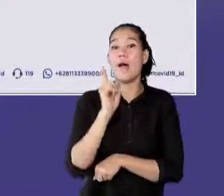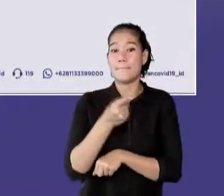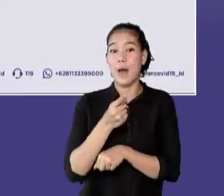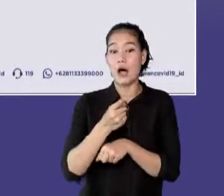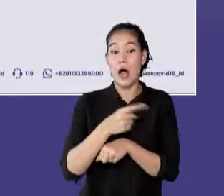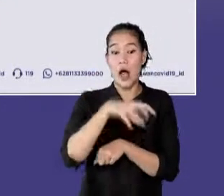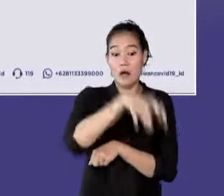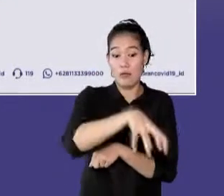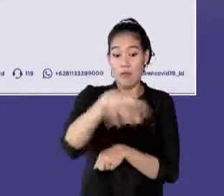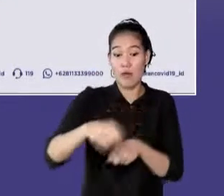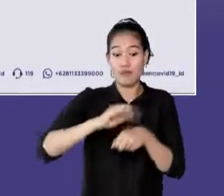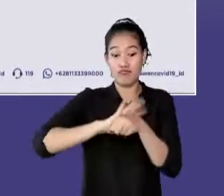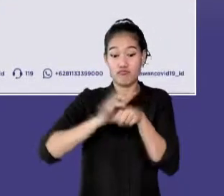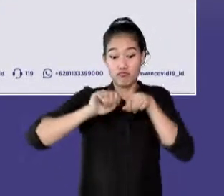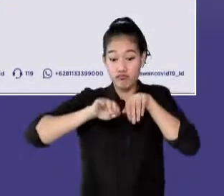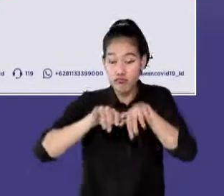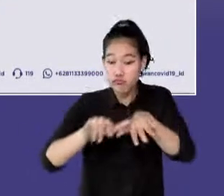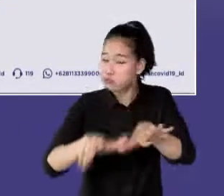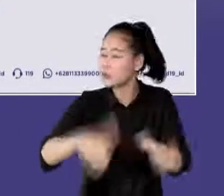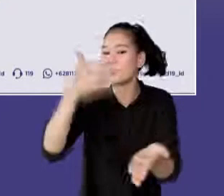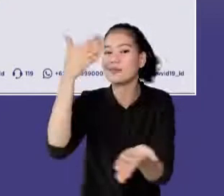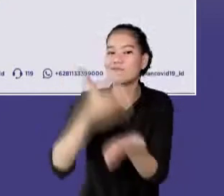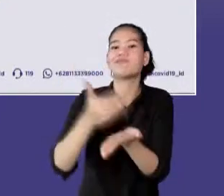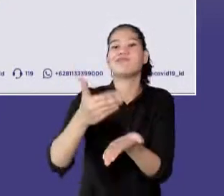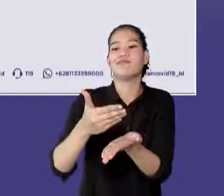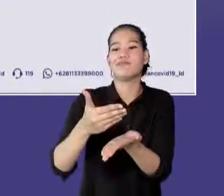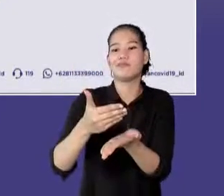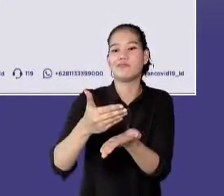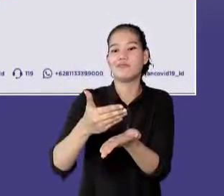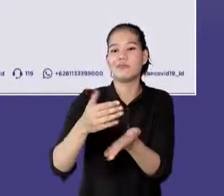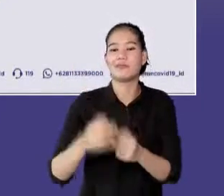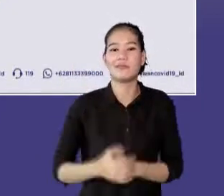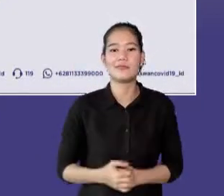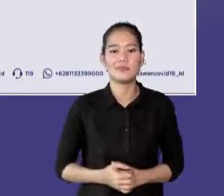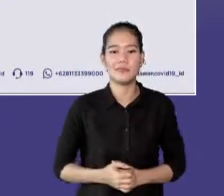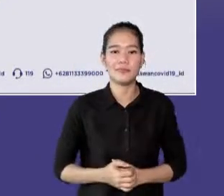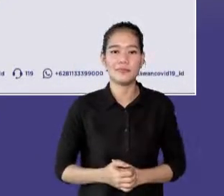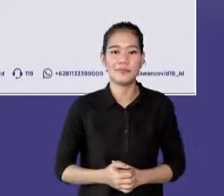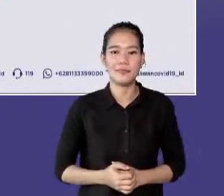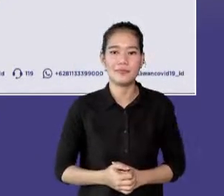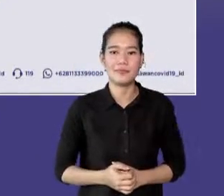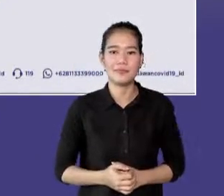of this post of COVID-19 control at the community level can be more effective.